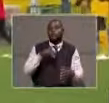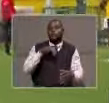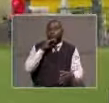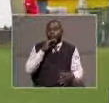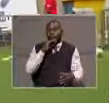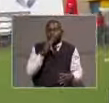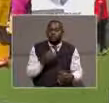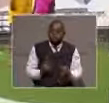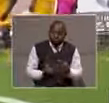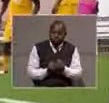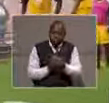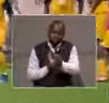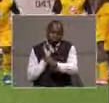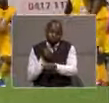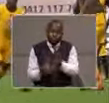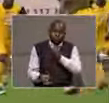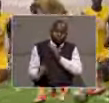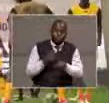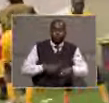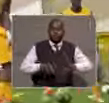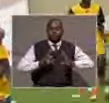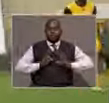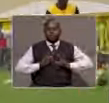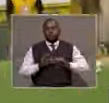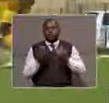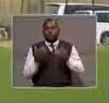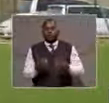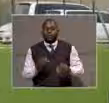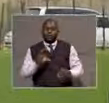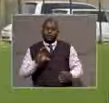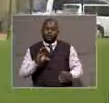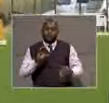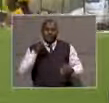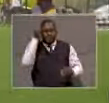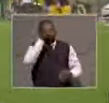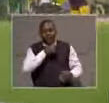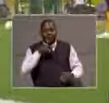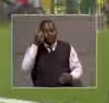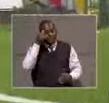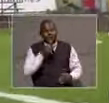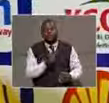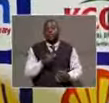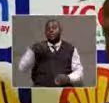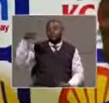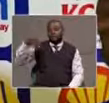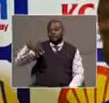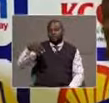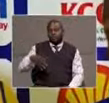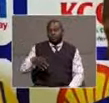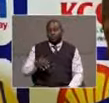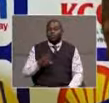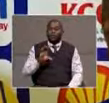to overturn results. KCCA FC is playing African Stars FC in Namibia in the return leg of